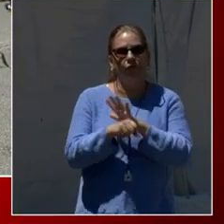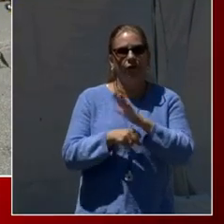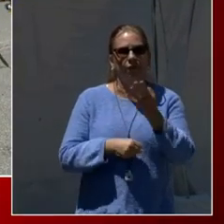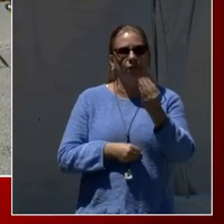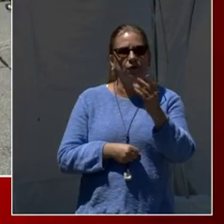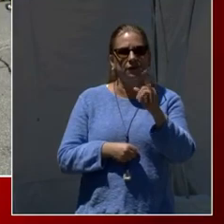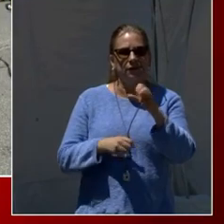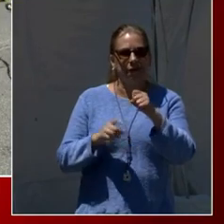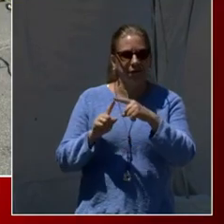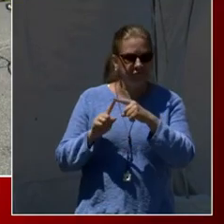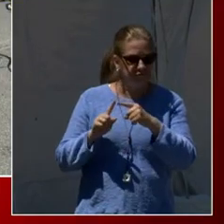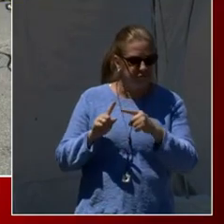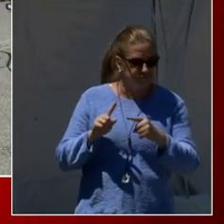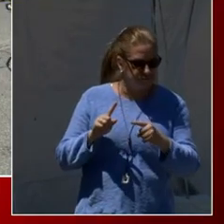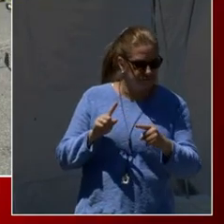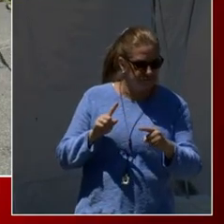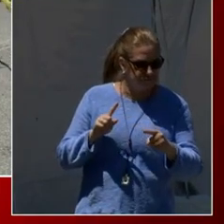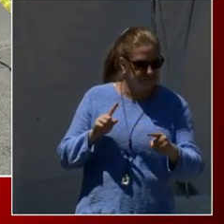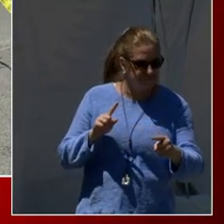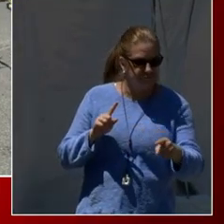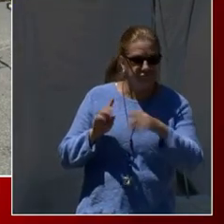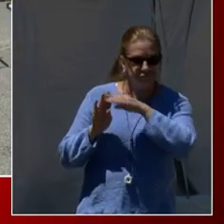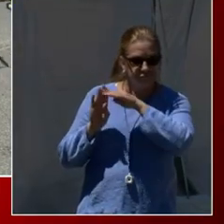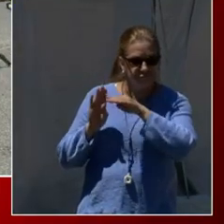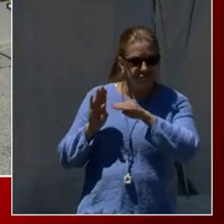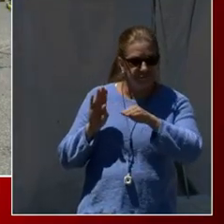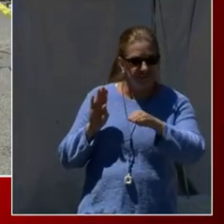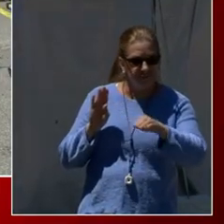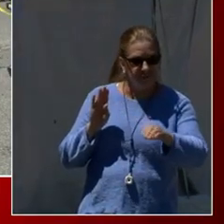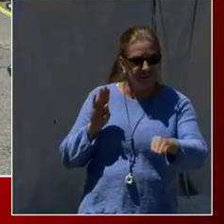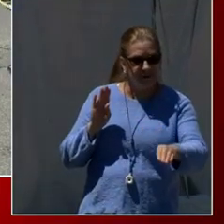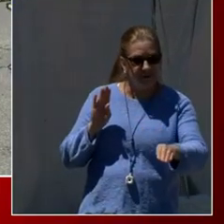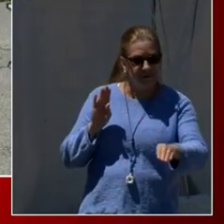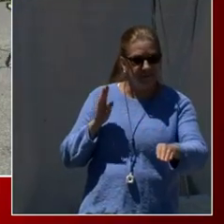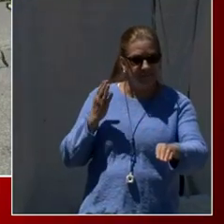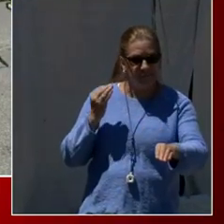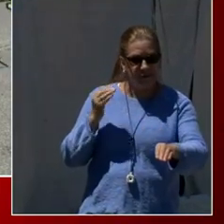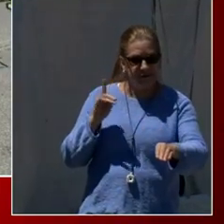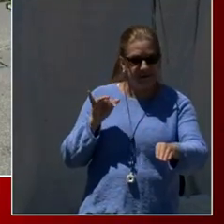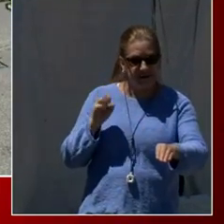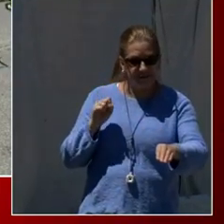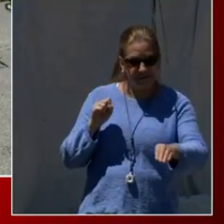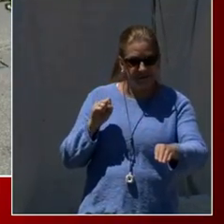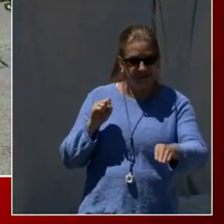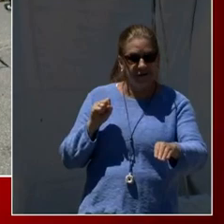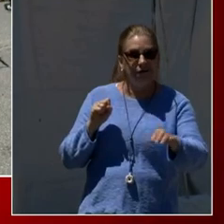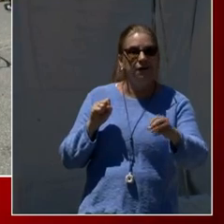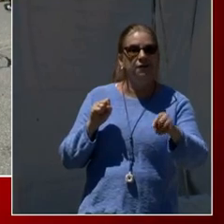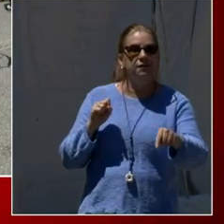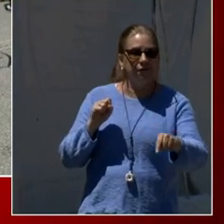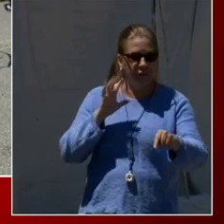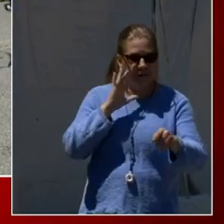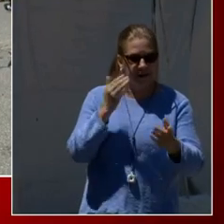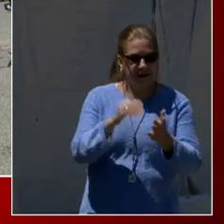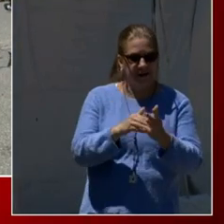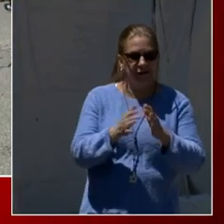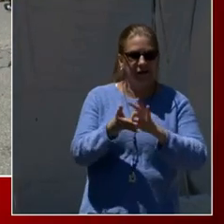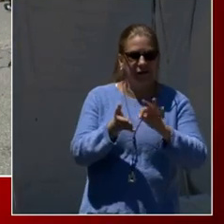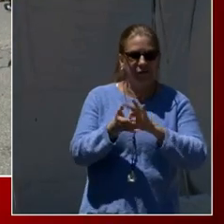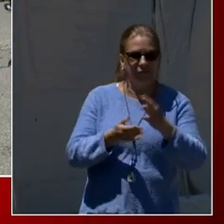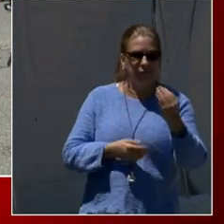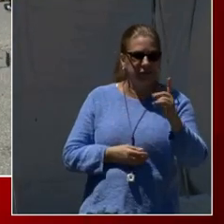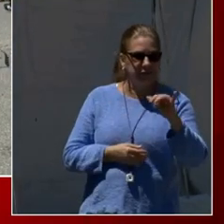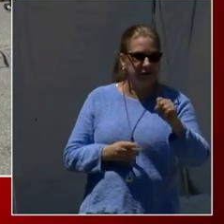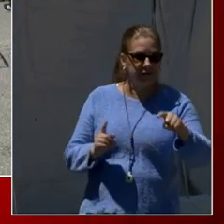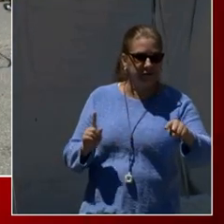So day 0 began again on May 29th. because we calculate